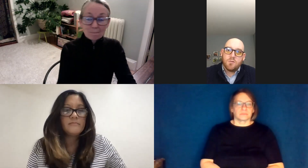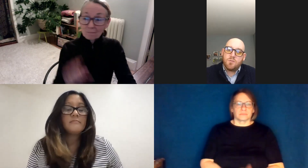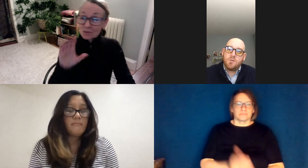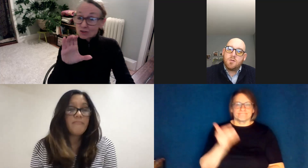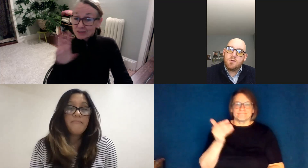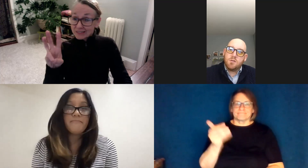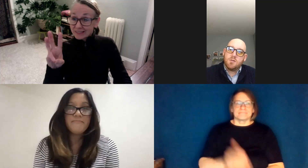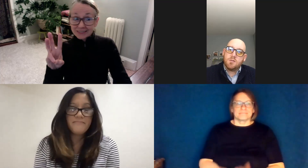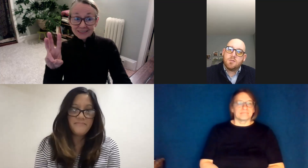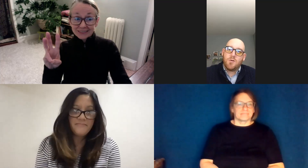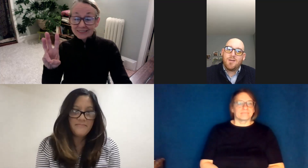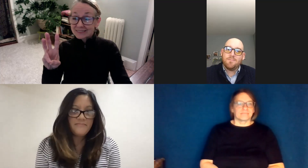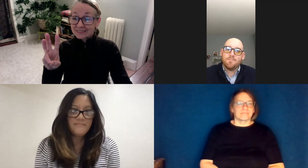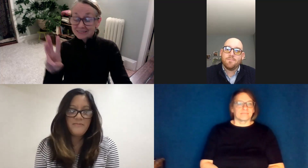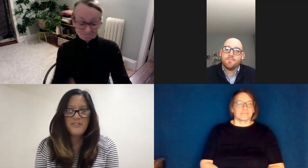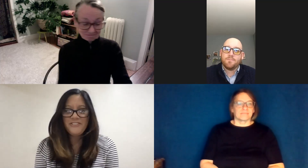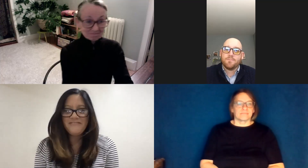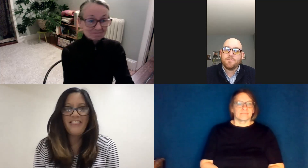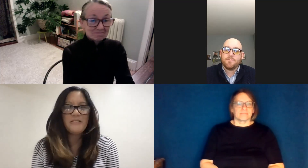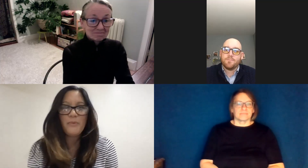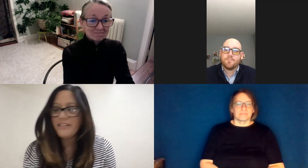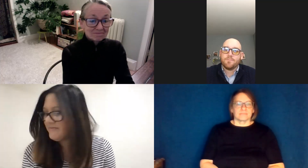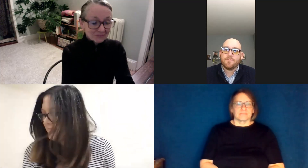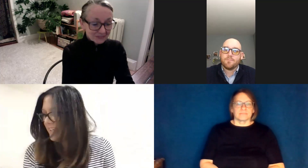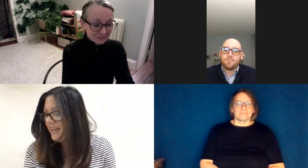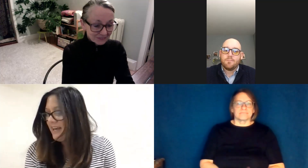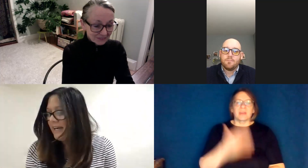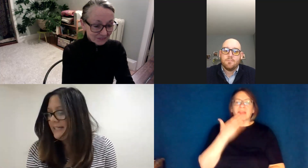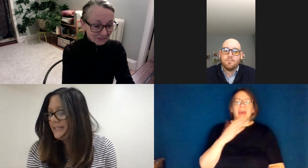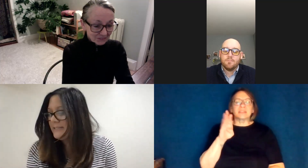you want to go ahead? Sure. Thanks, Brett.